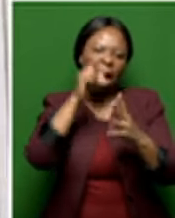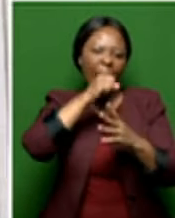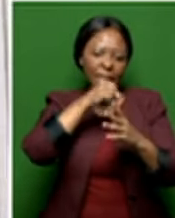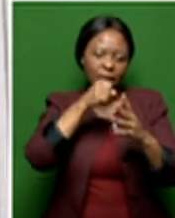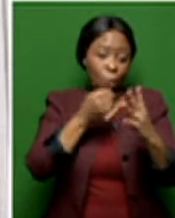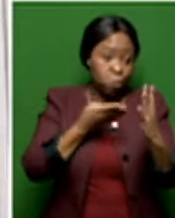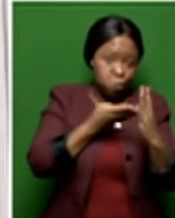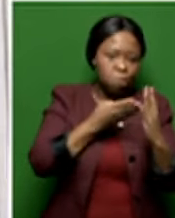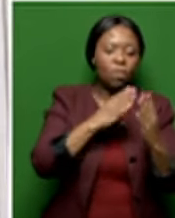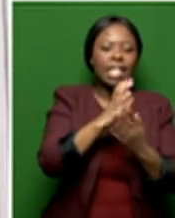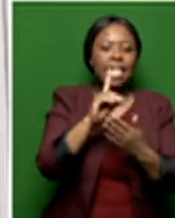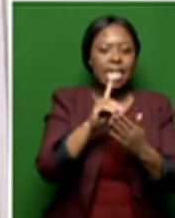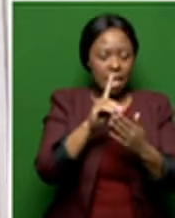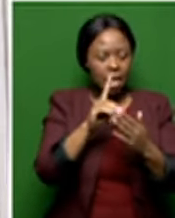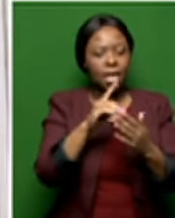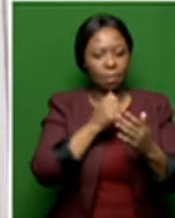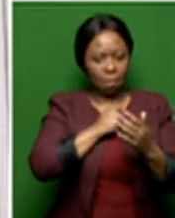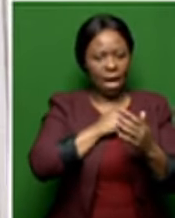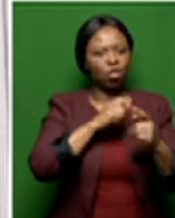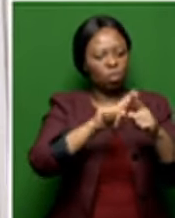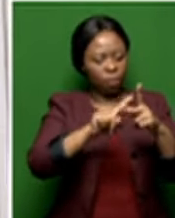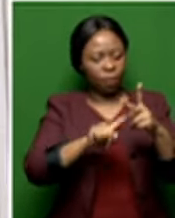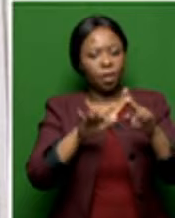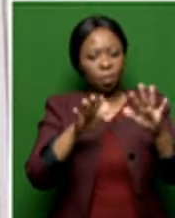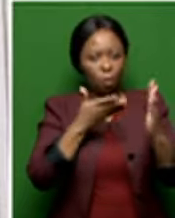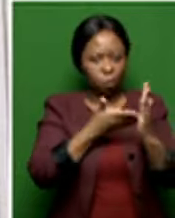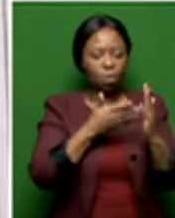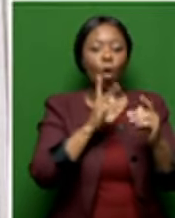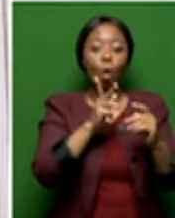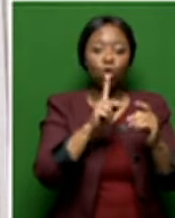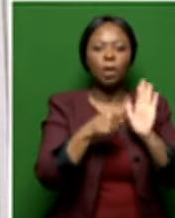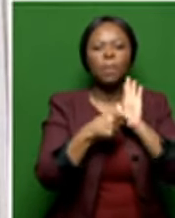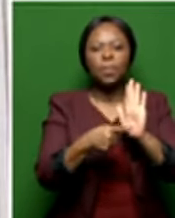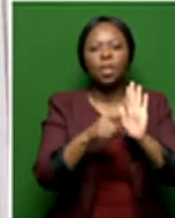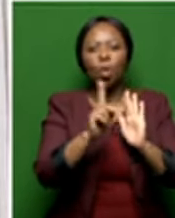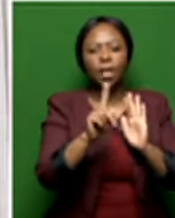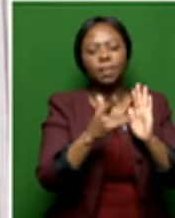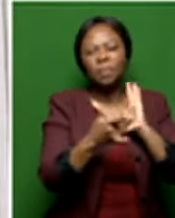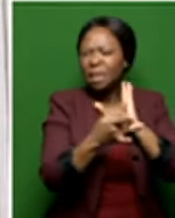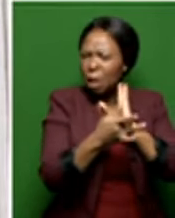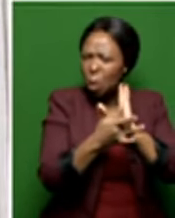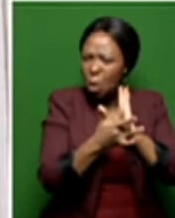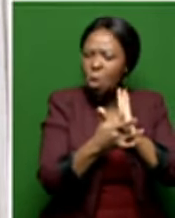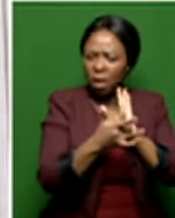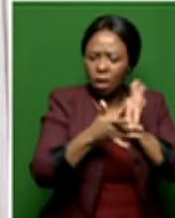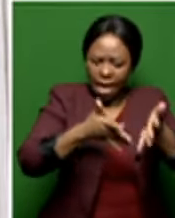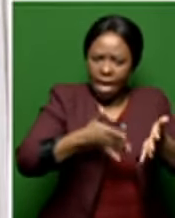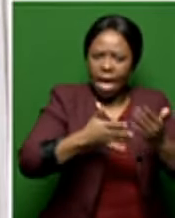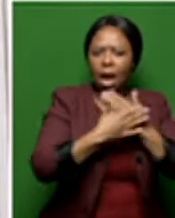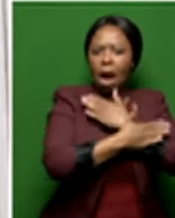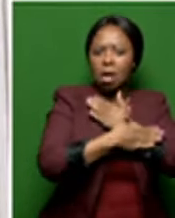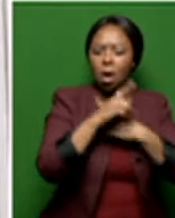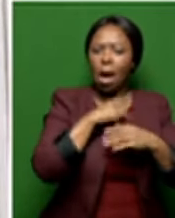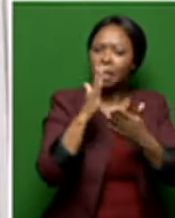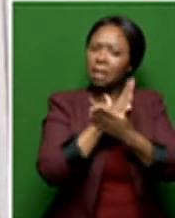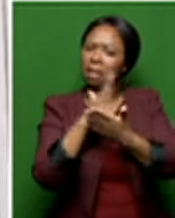the album. And some of it also demonstrated some of the technology we even have in the country, because some of the artists, I